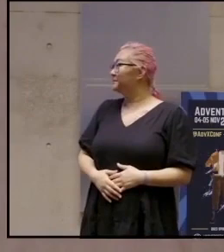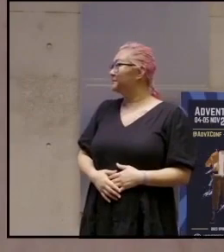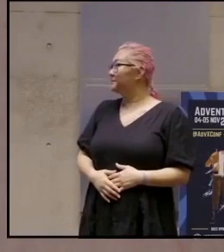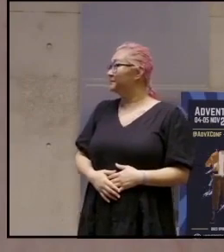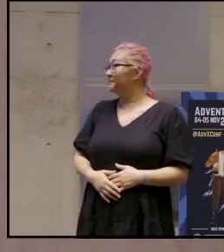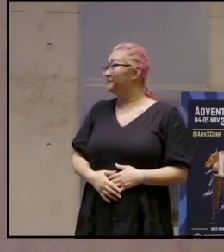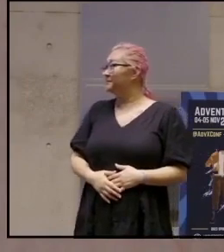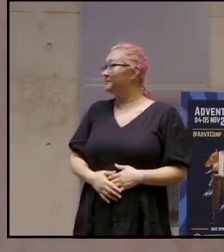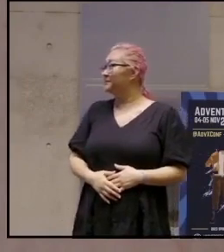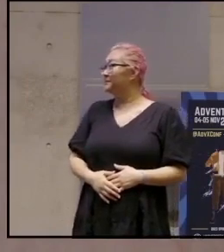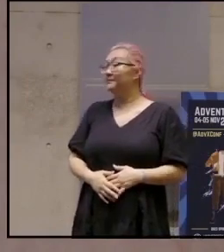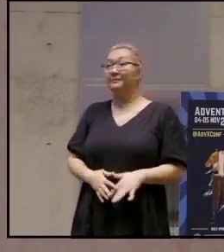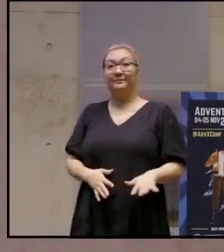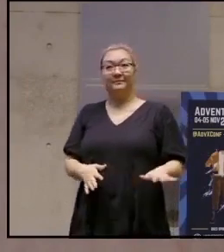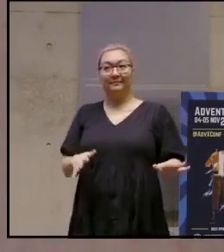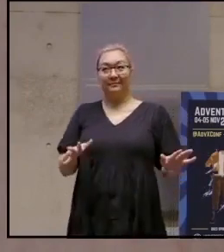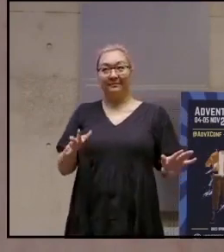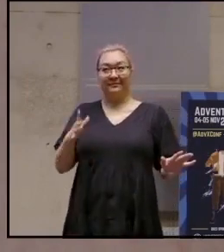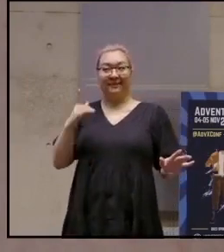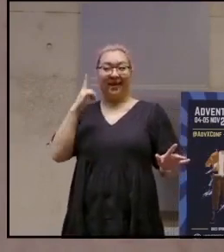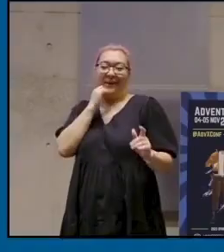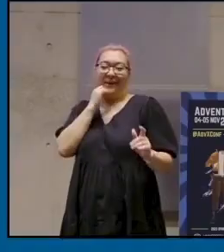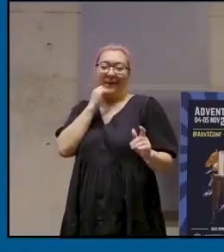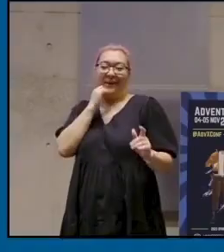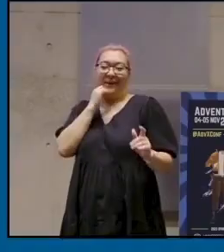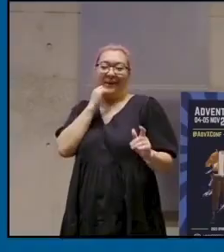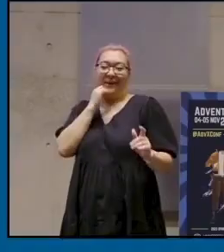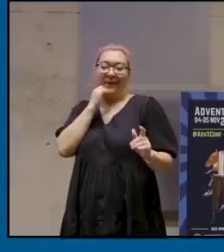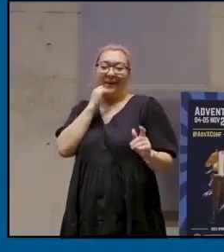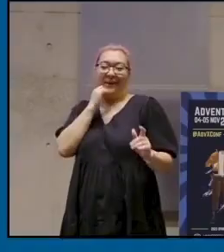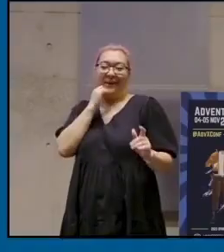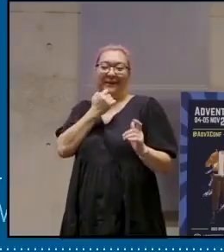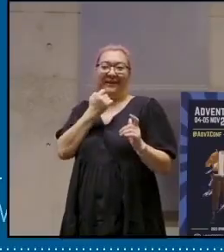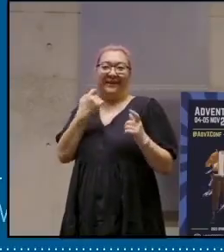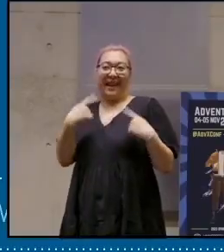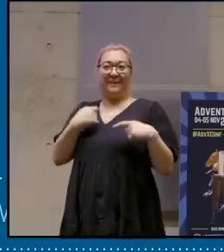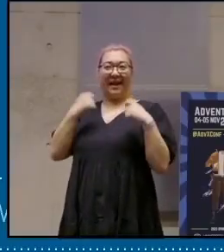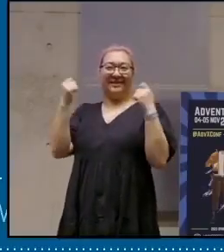I thought I would let my slides do my talking for me.